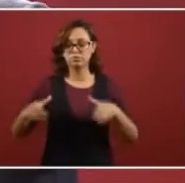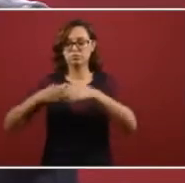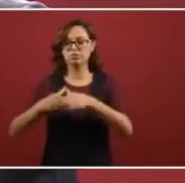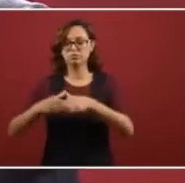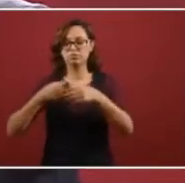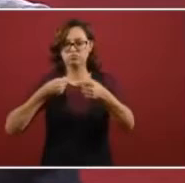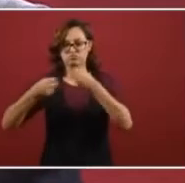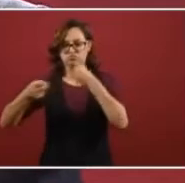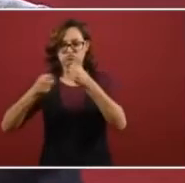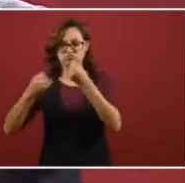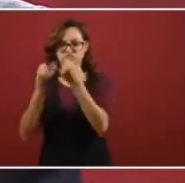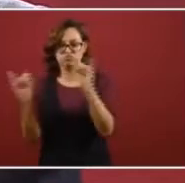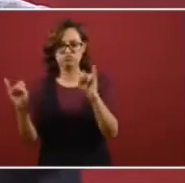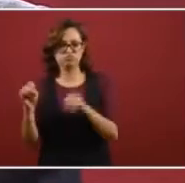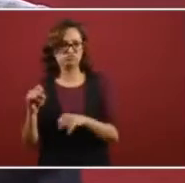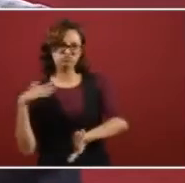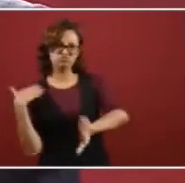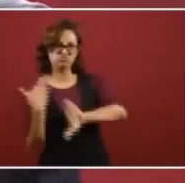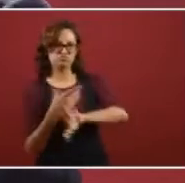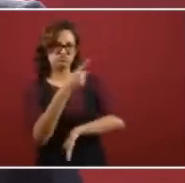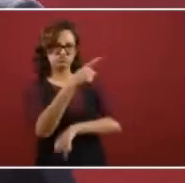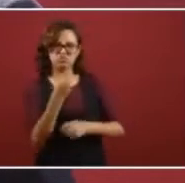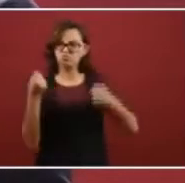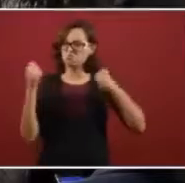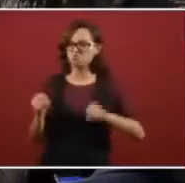that was dependent,